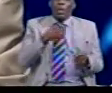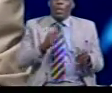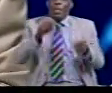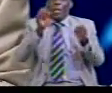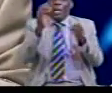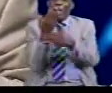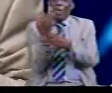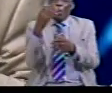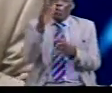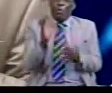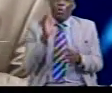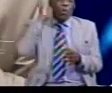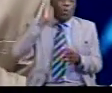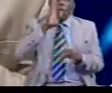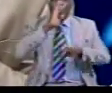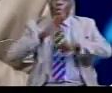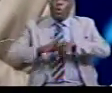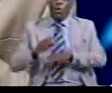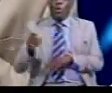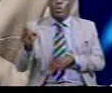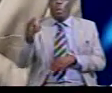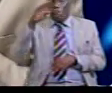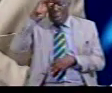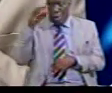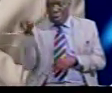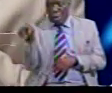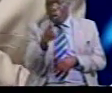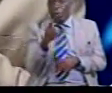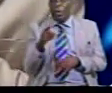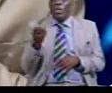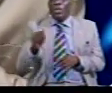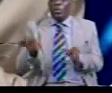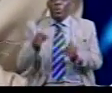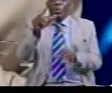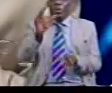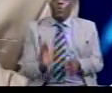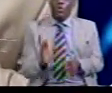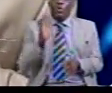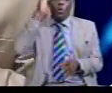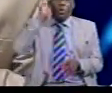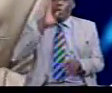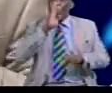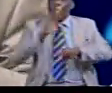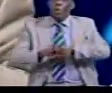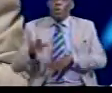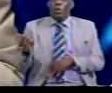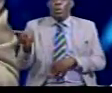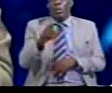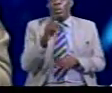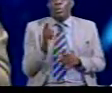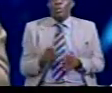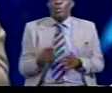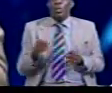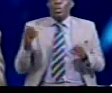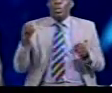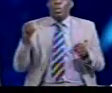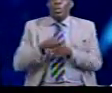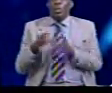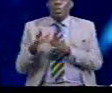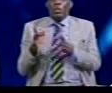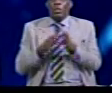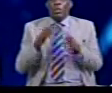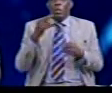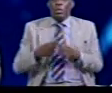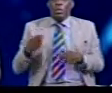de grâce repose sur that eux. That the spirit of grace will rest upon them. Nous prions au nom de Jésus. We have prayed in Jesus' name.